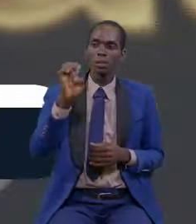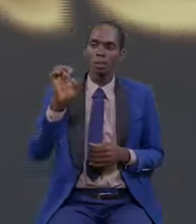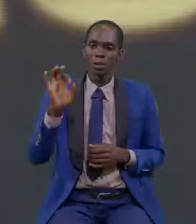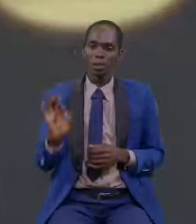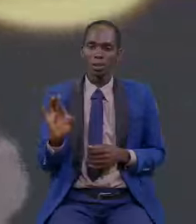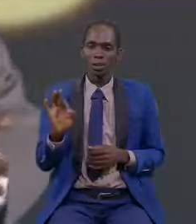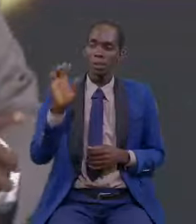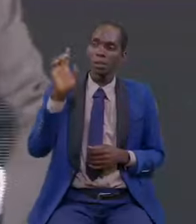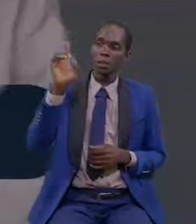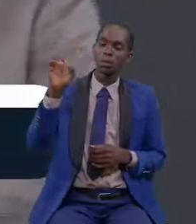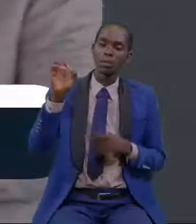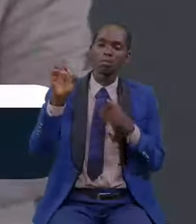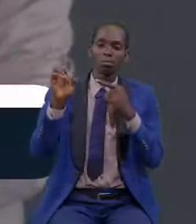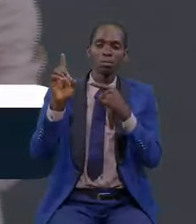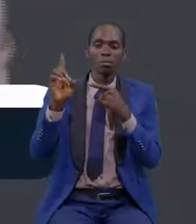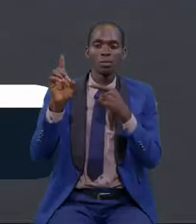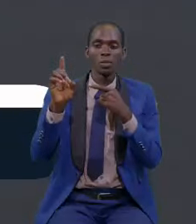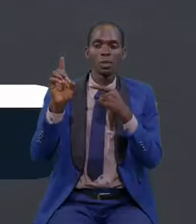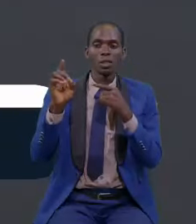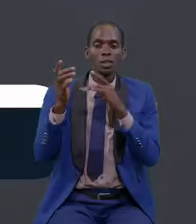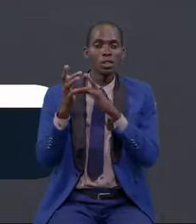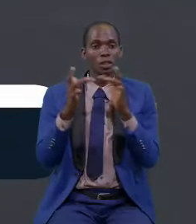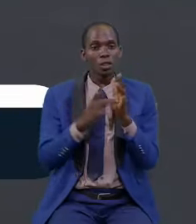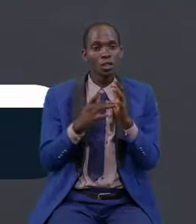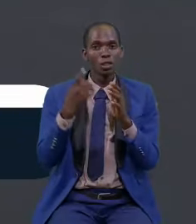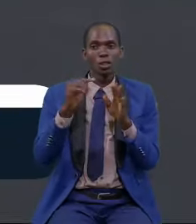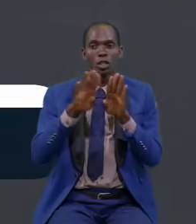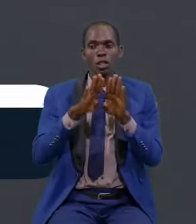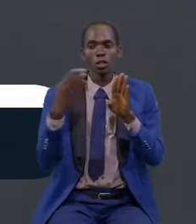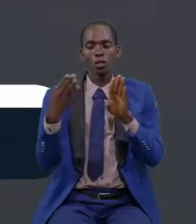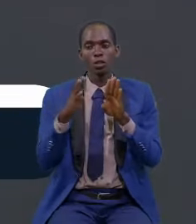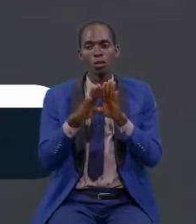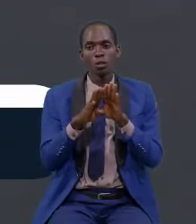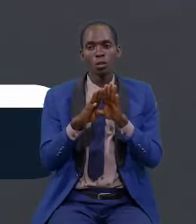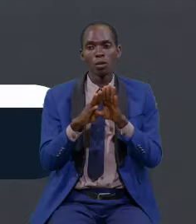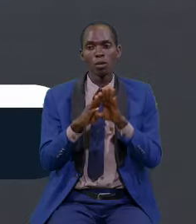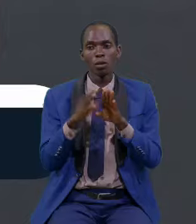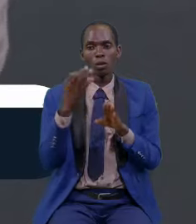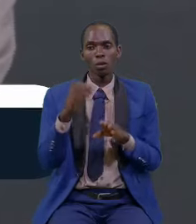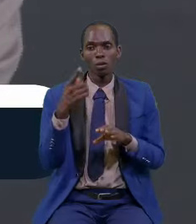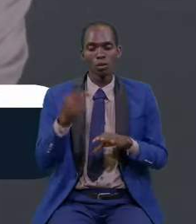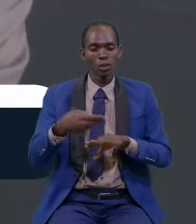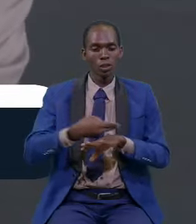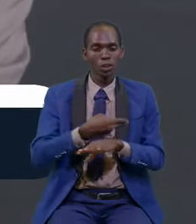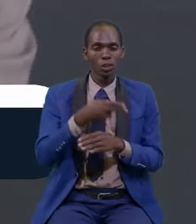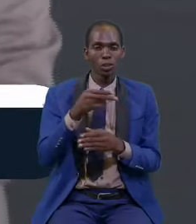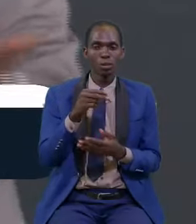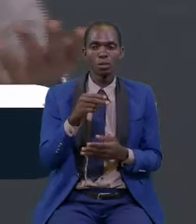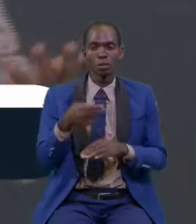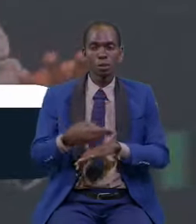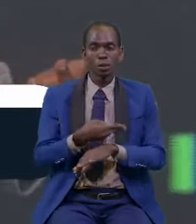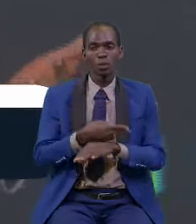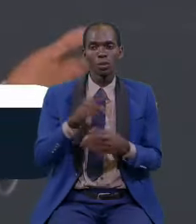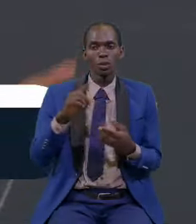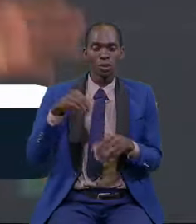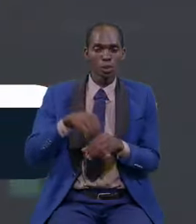Jesus, the door of the sheep into sufficiency, is the